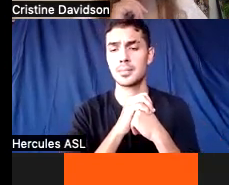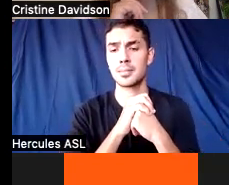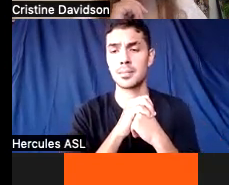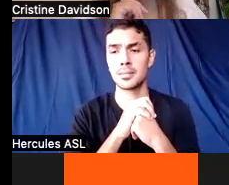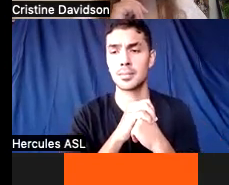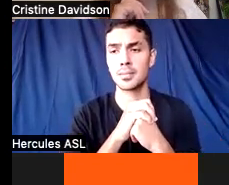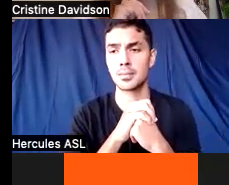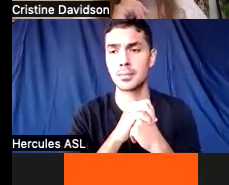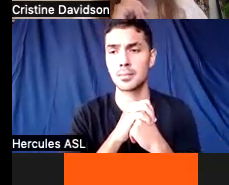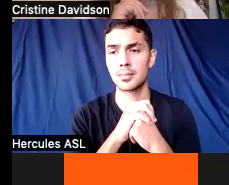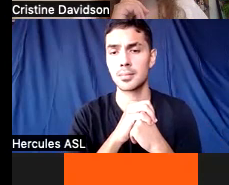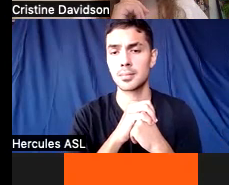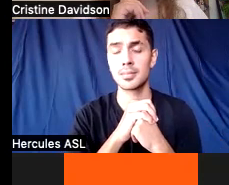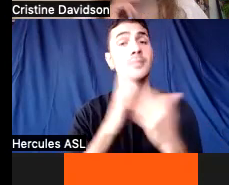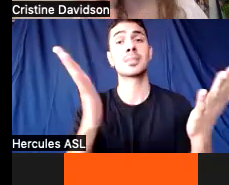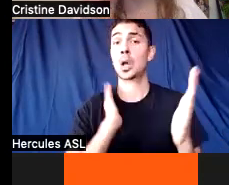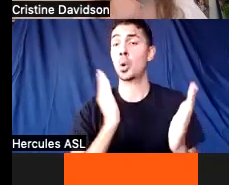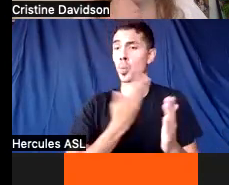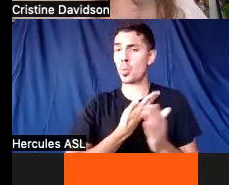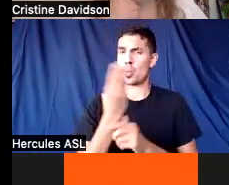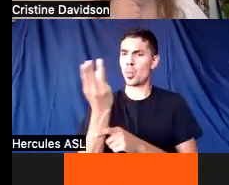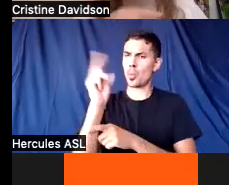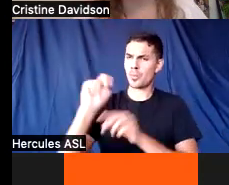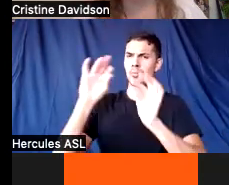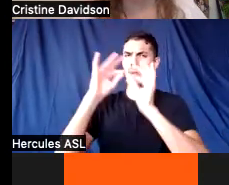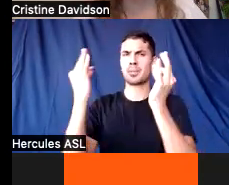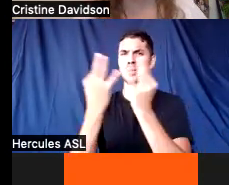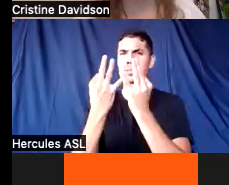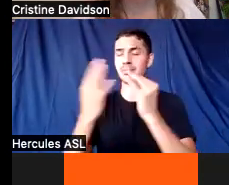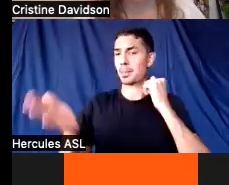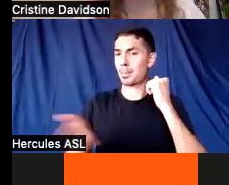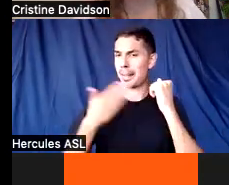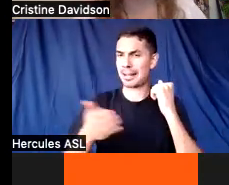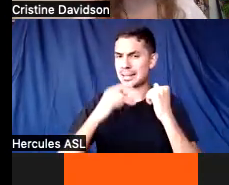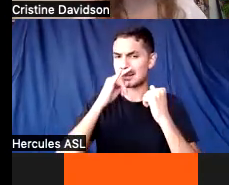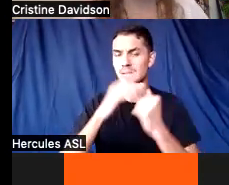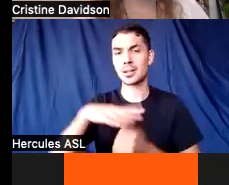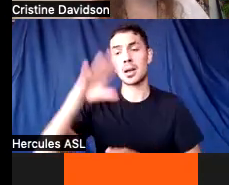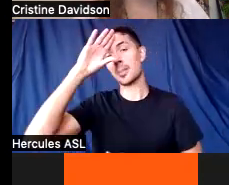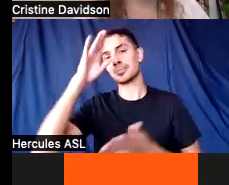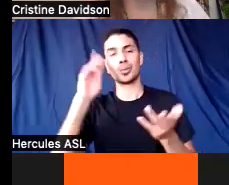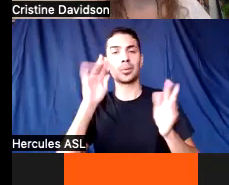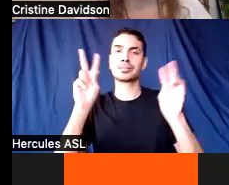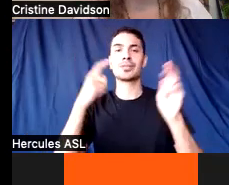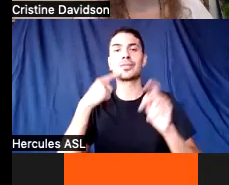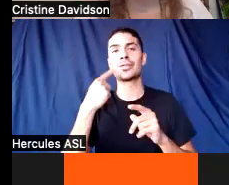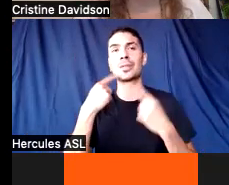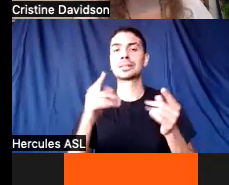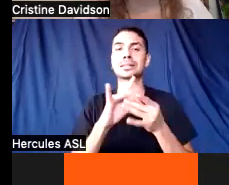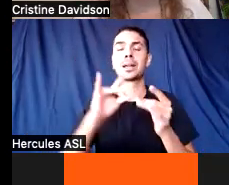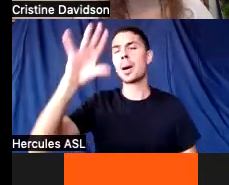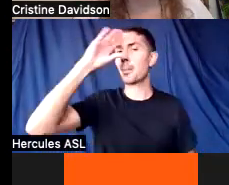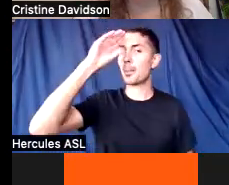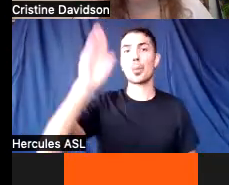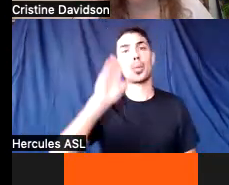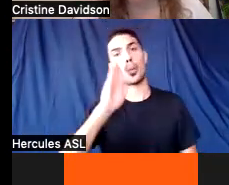Even within our own families, right? Spanking our kids is a good example that boys will be boys. Oh, they're just being boys.